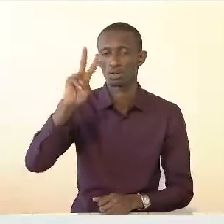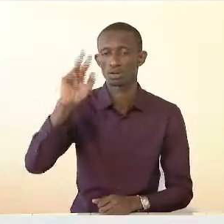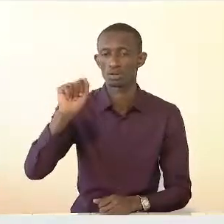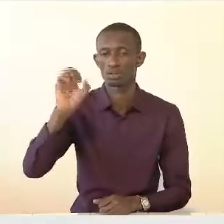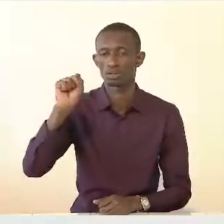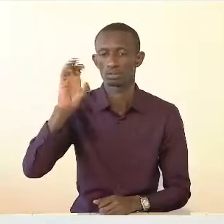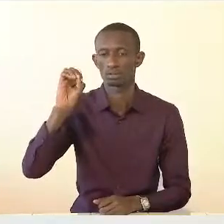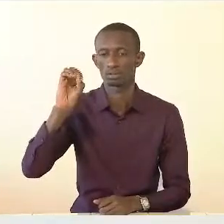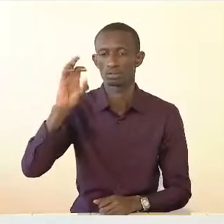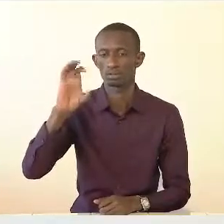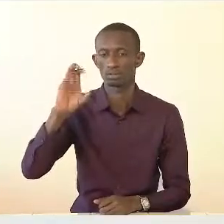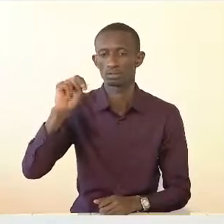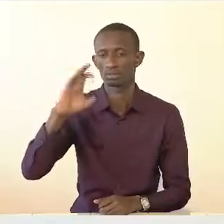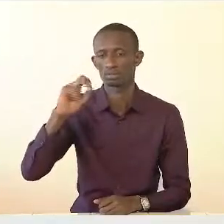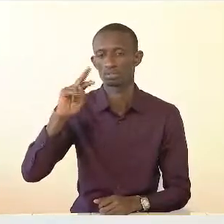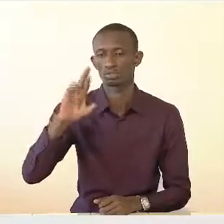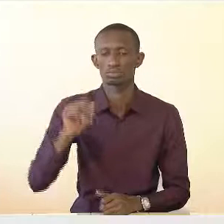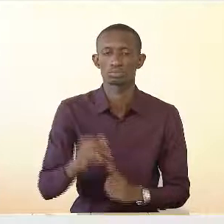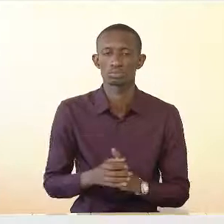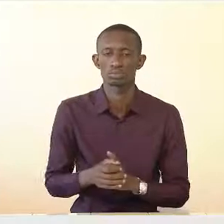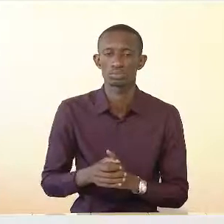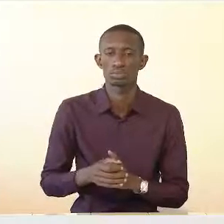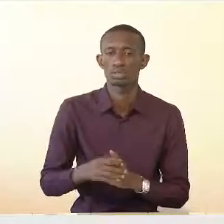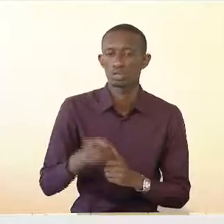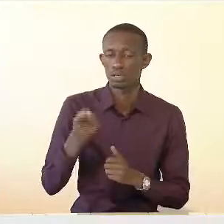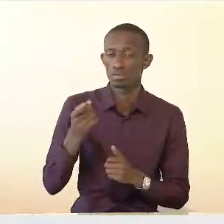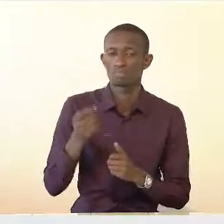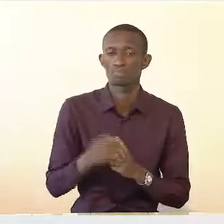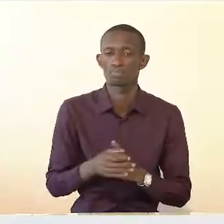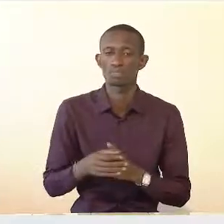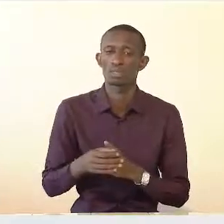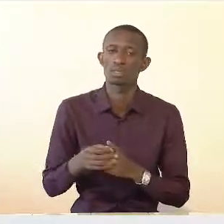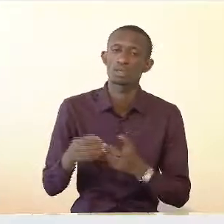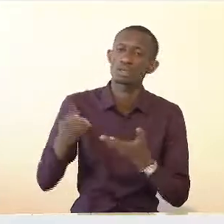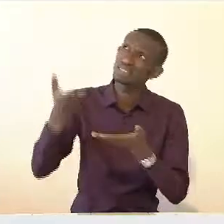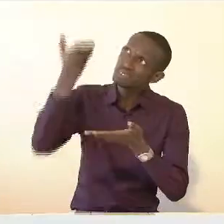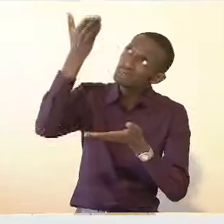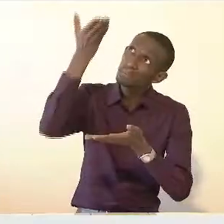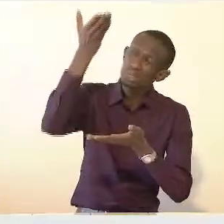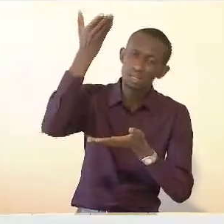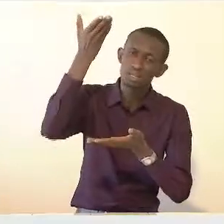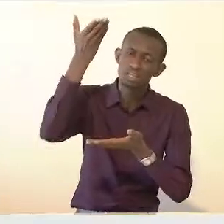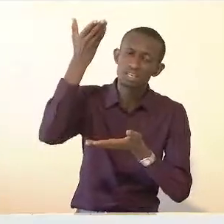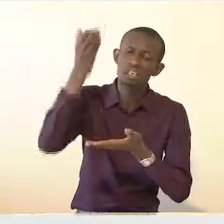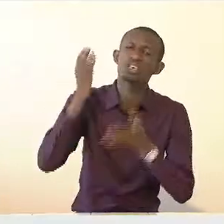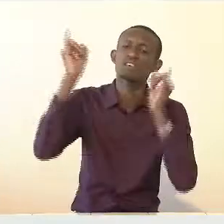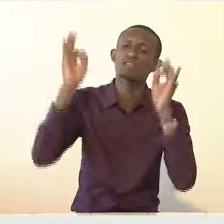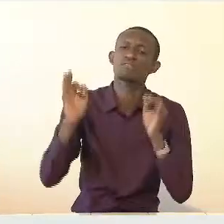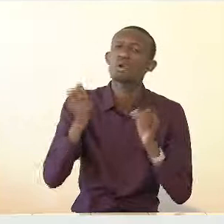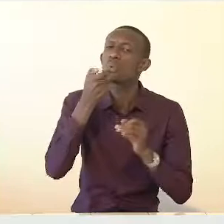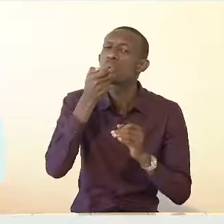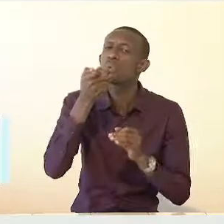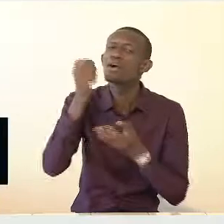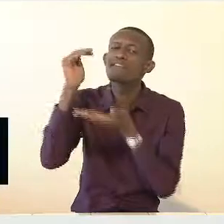show a vasodilation. So vasoconstriction, that is when the temperature is very low, when there